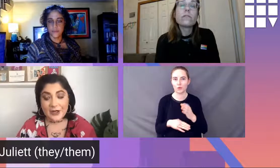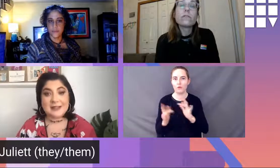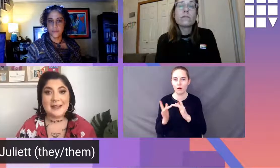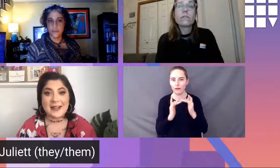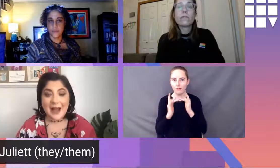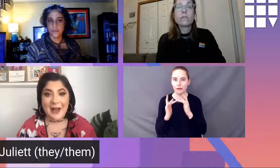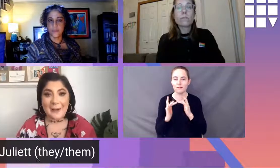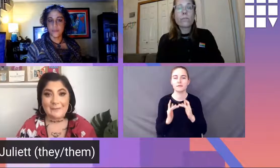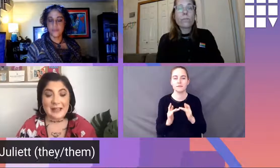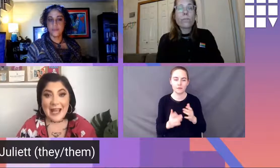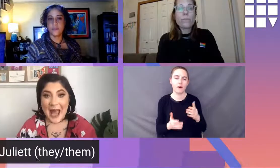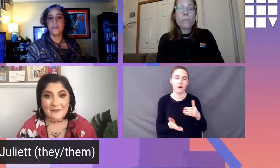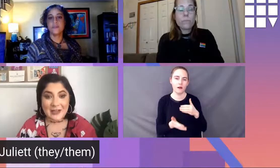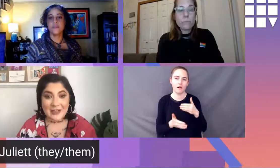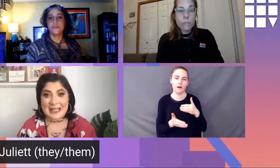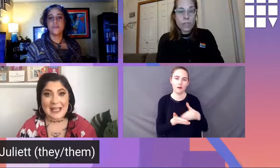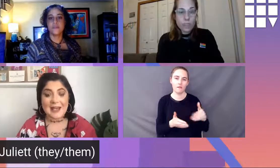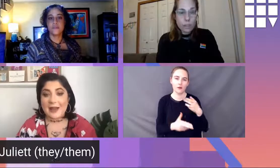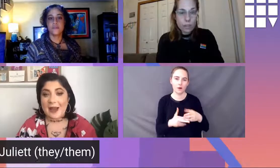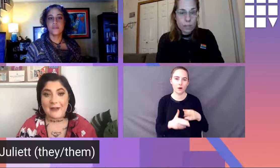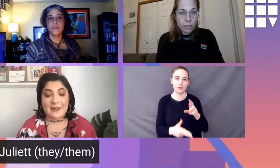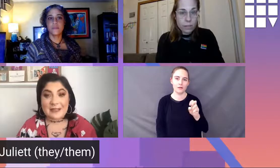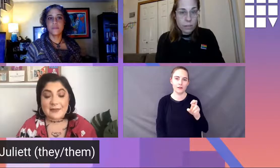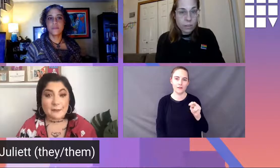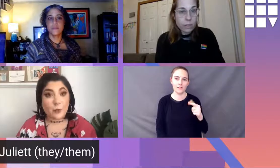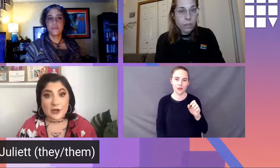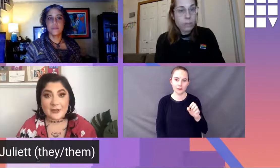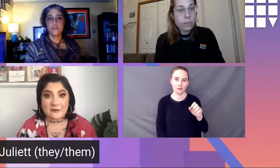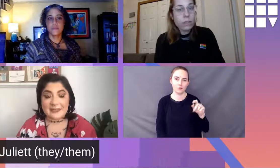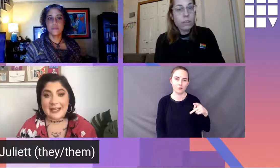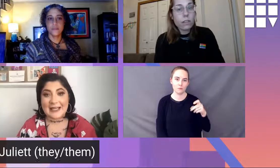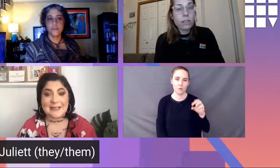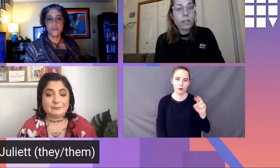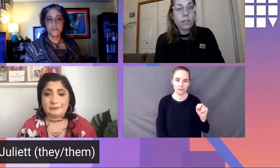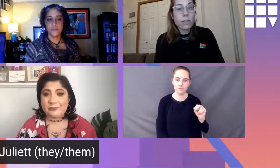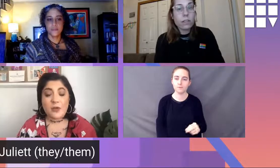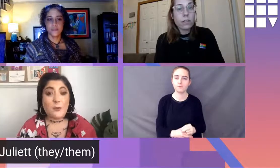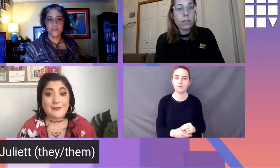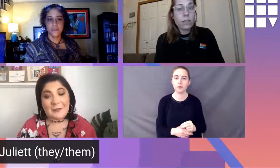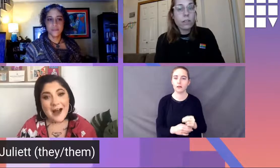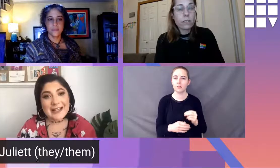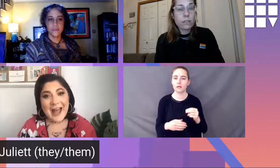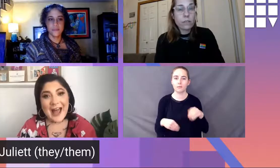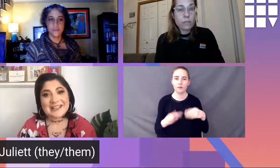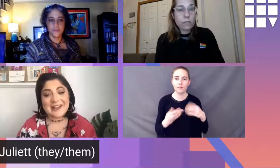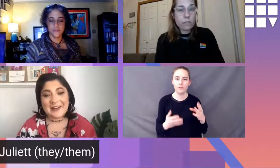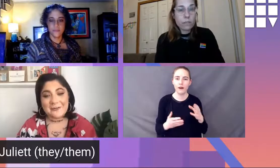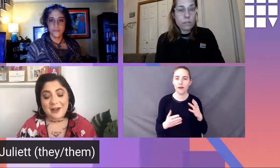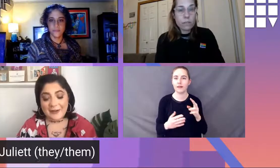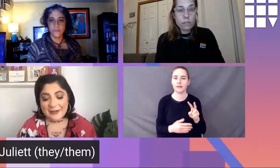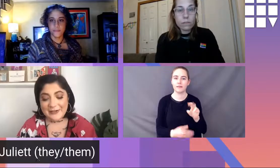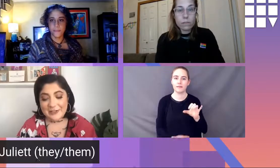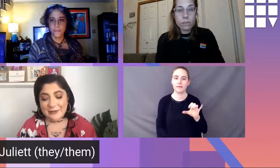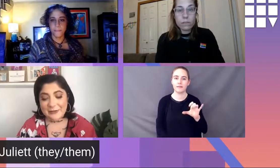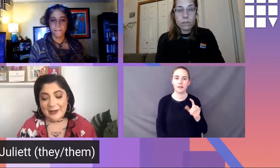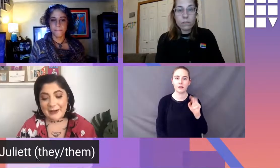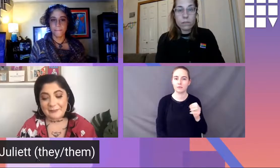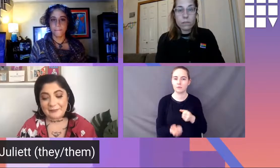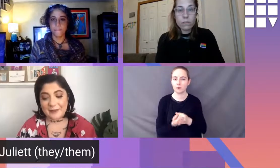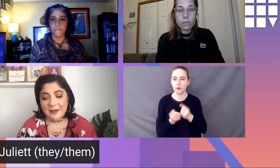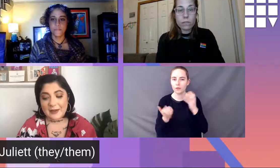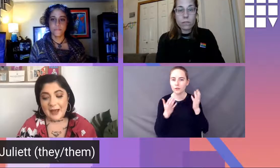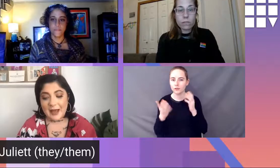and supporters, media advocacy, victim support services. We have a podcast. We also